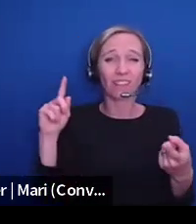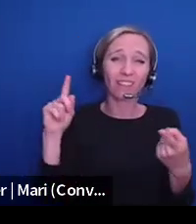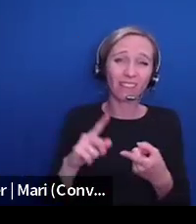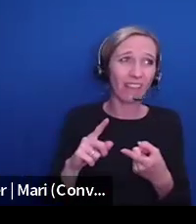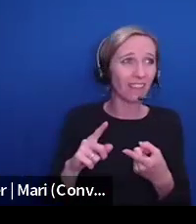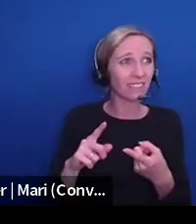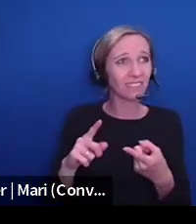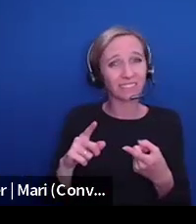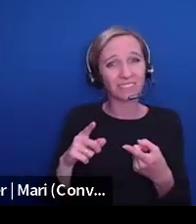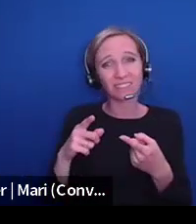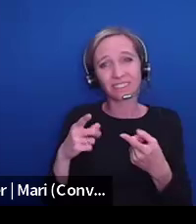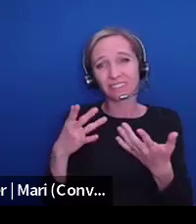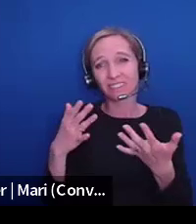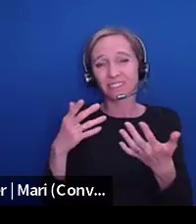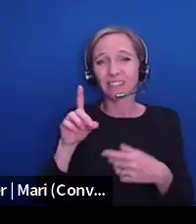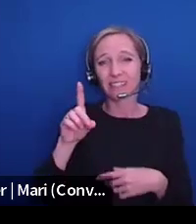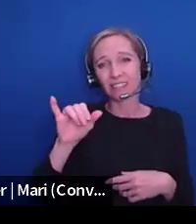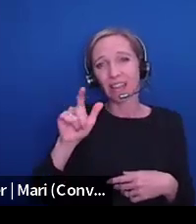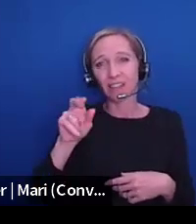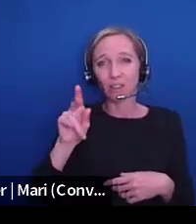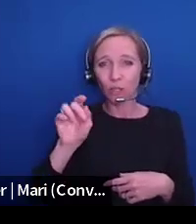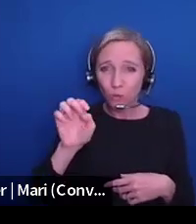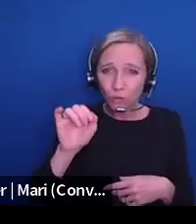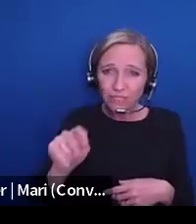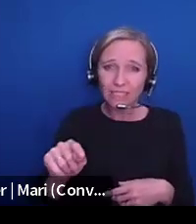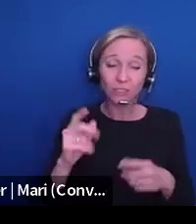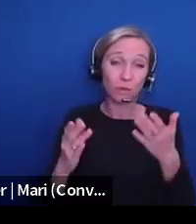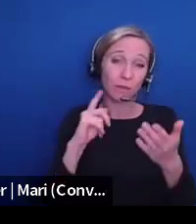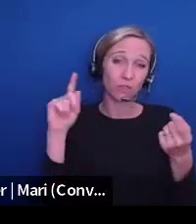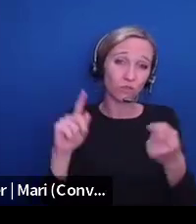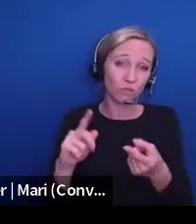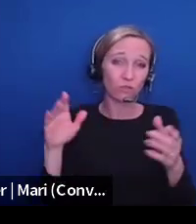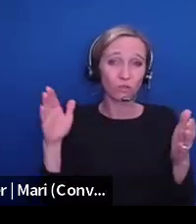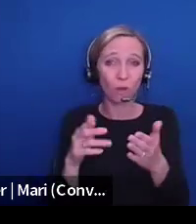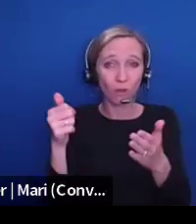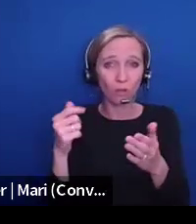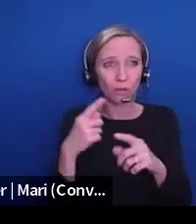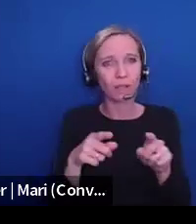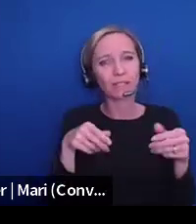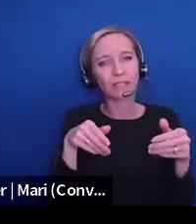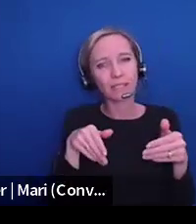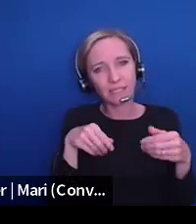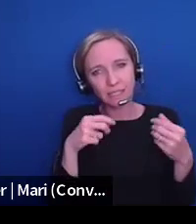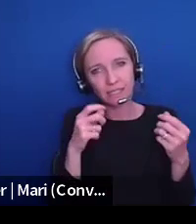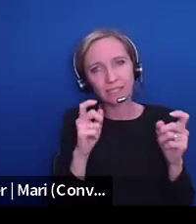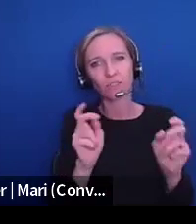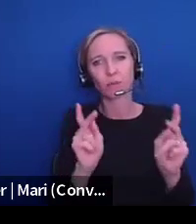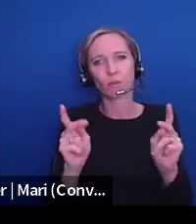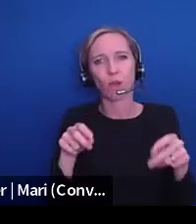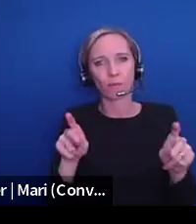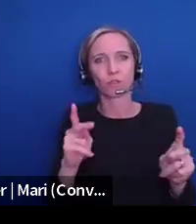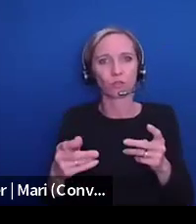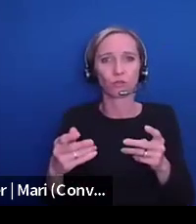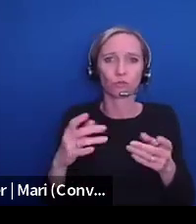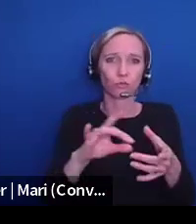to have it smaller, but like also kind of give people the opportunity to connect and learn from each other. And like I